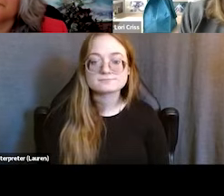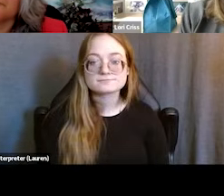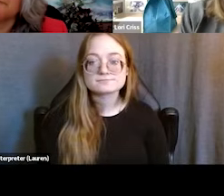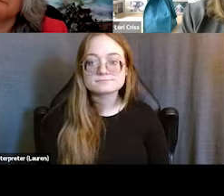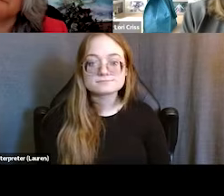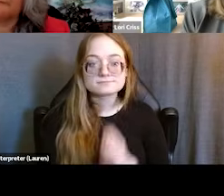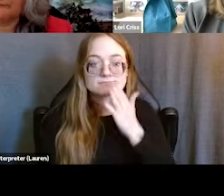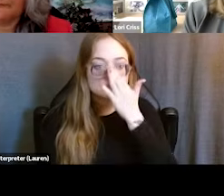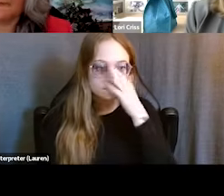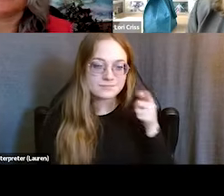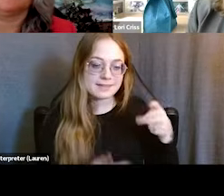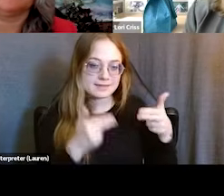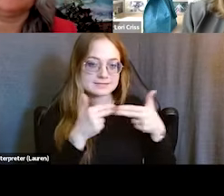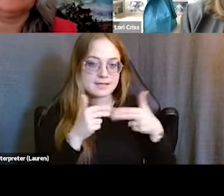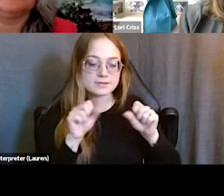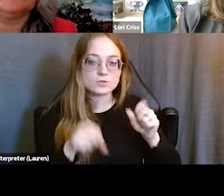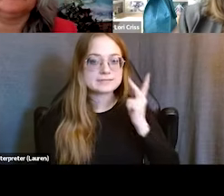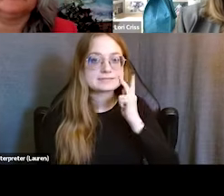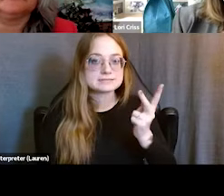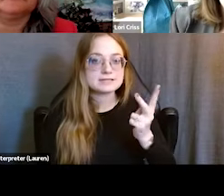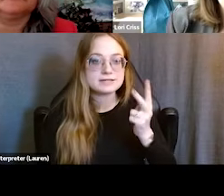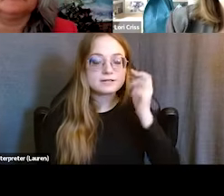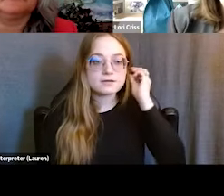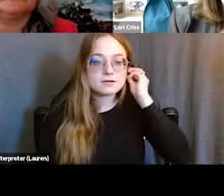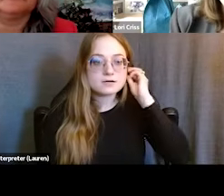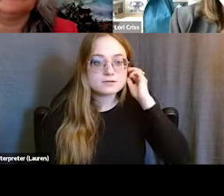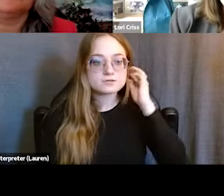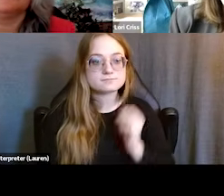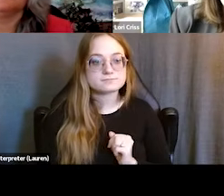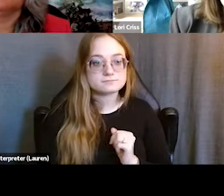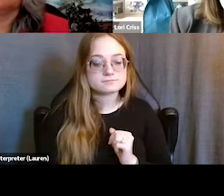On this slide too, you can see that we've